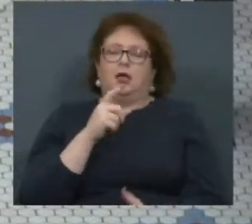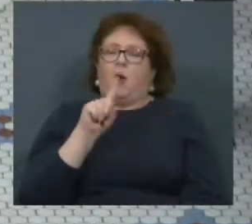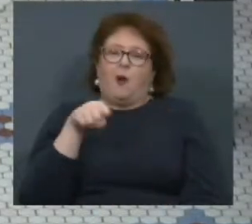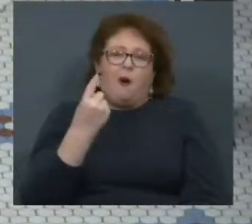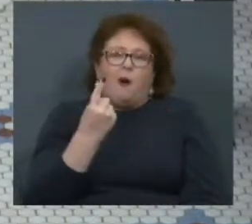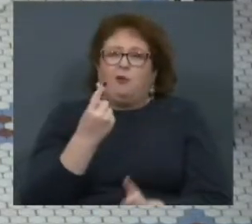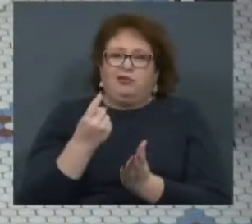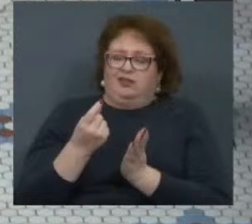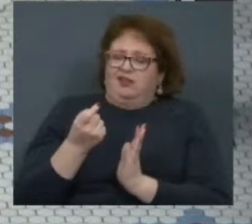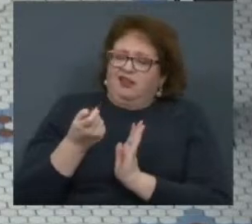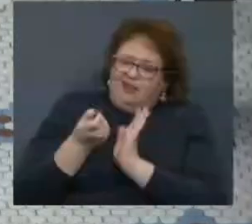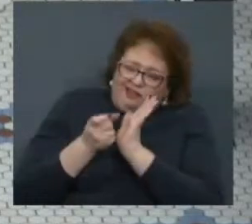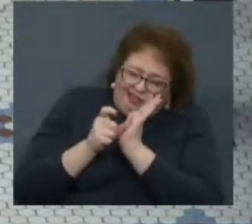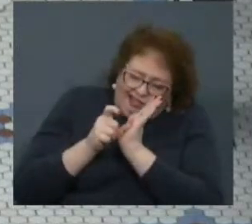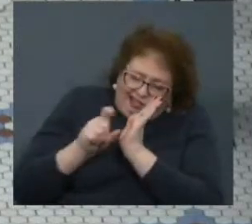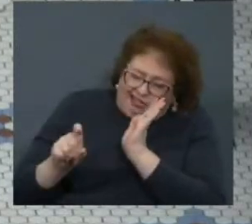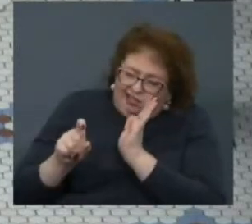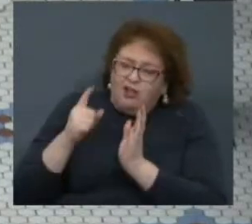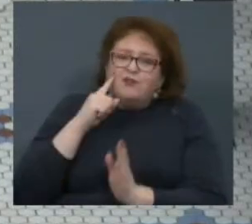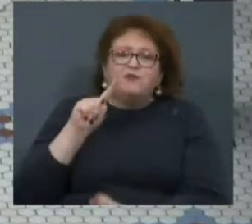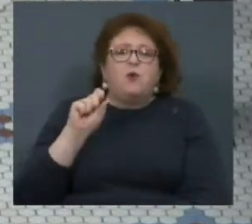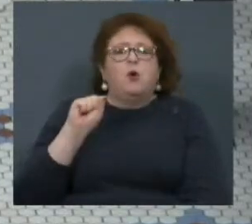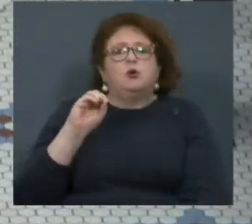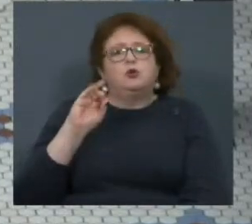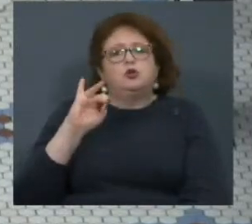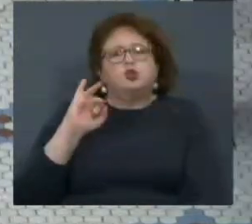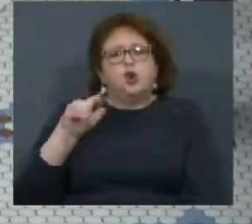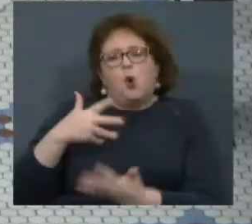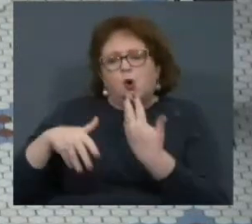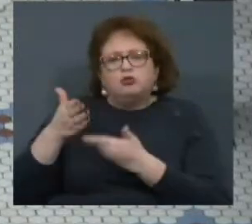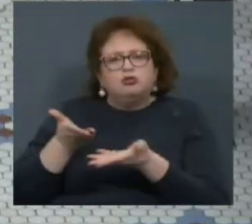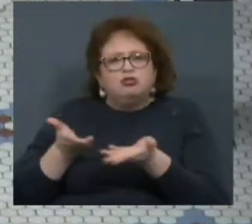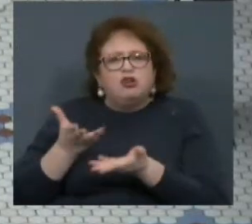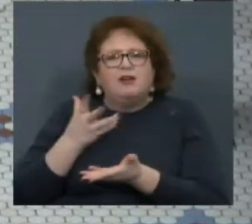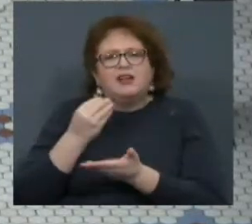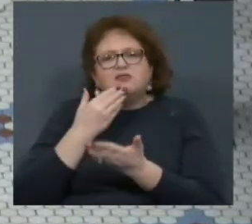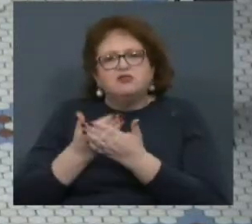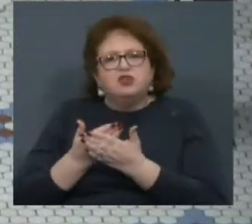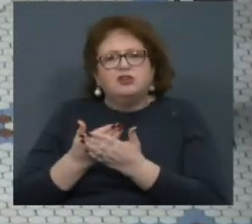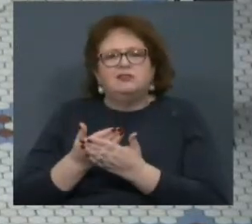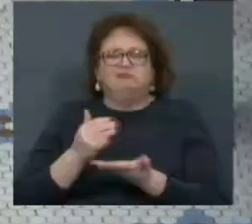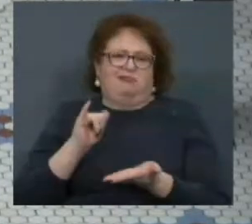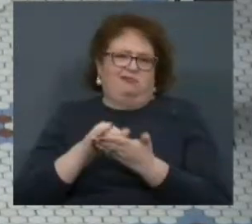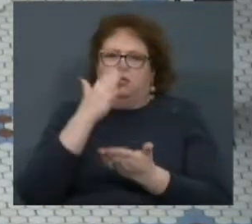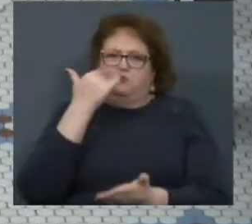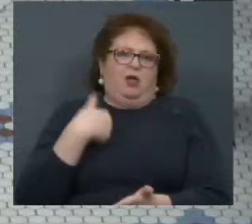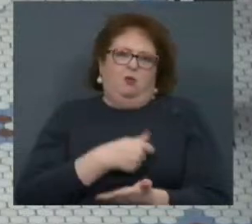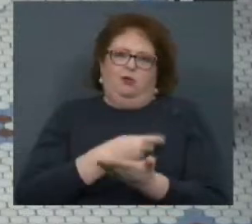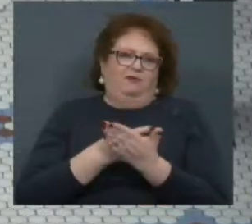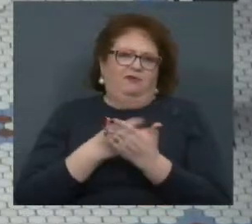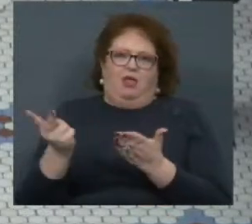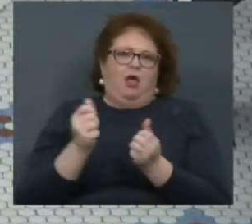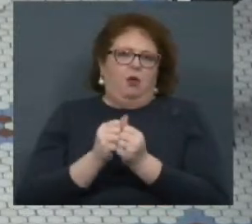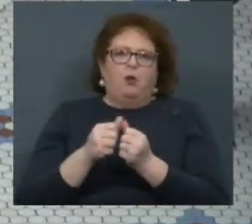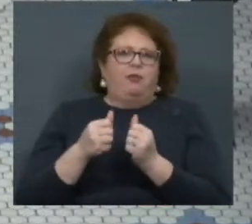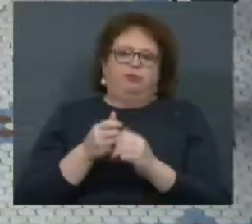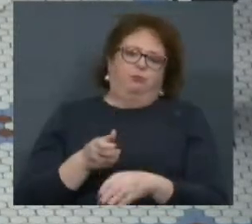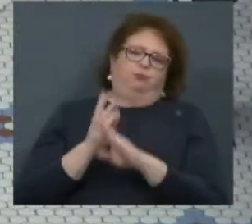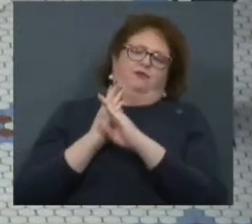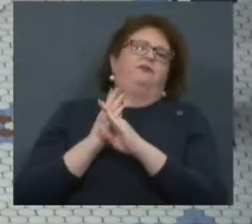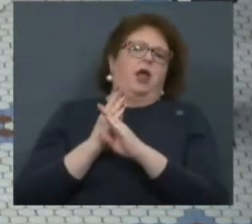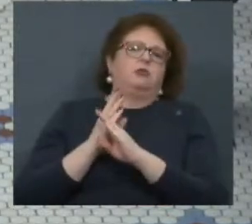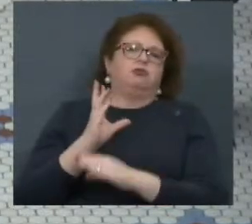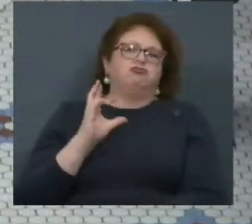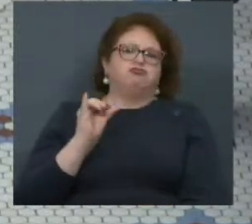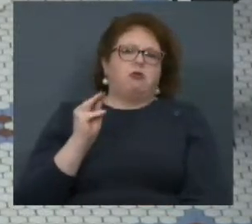services, it's no wonder we fail to fund structural improvements that prevent crime in the first place. We don't have to rely on